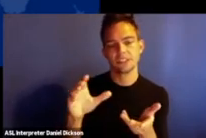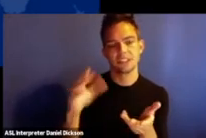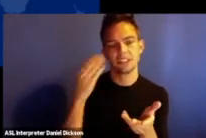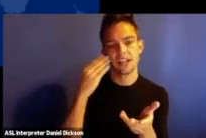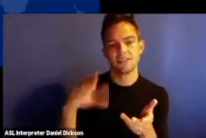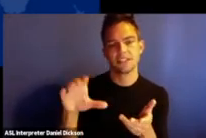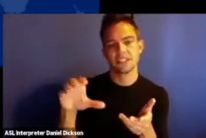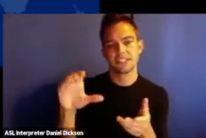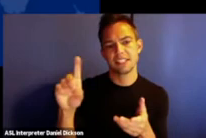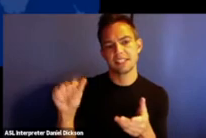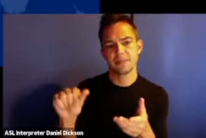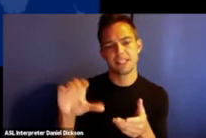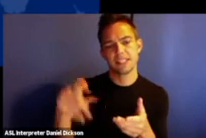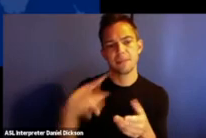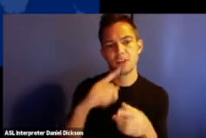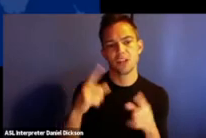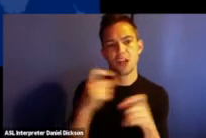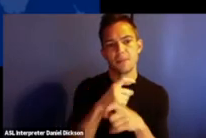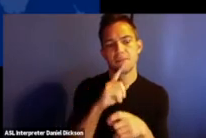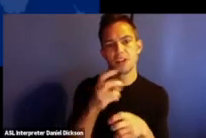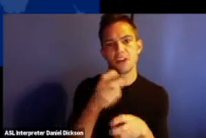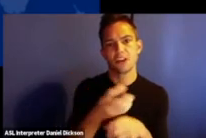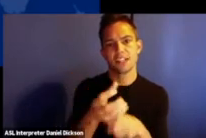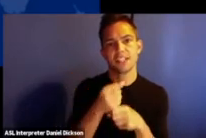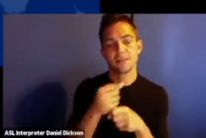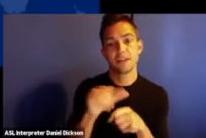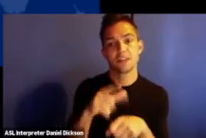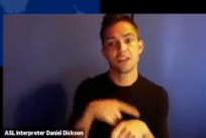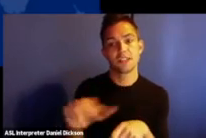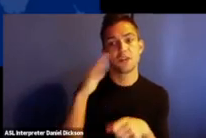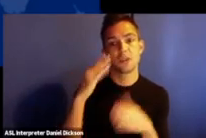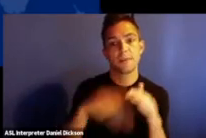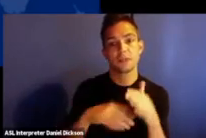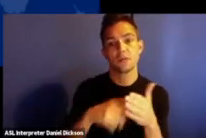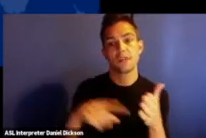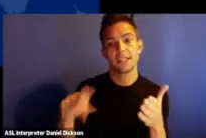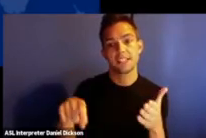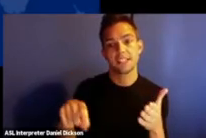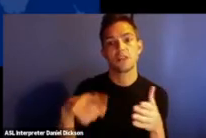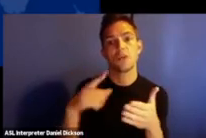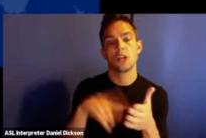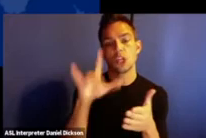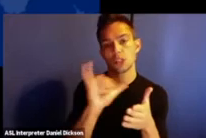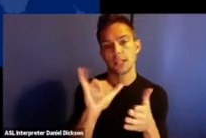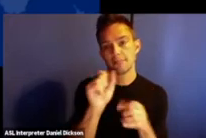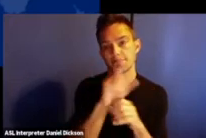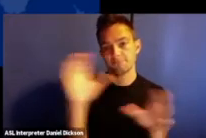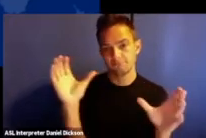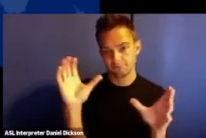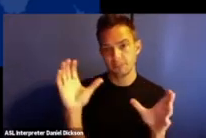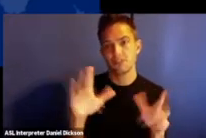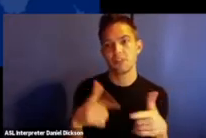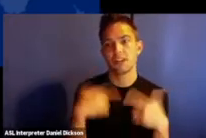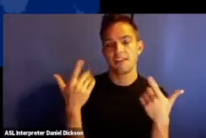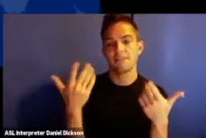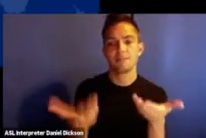complicated. CP is very hard to get. But as long as they know the basics of what they need, what it looks like, what their life may pertain